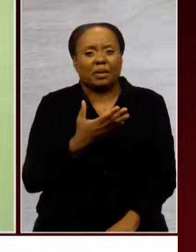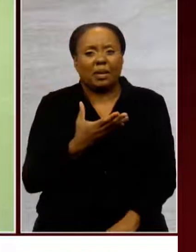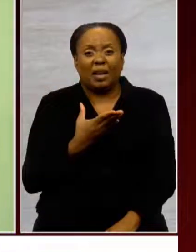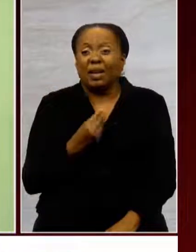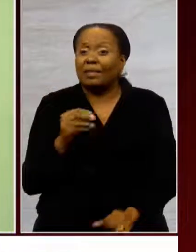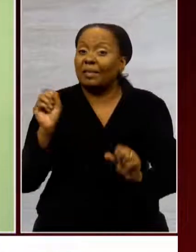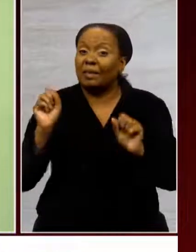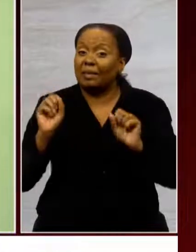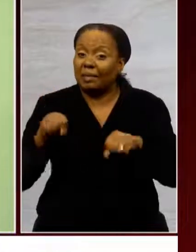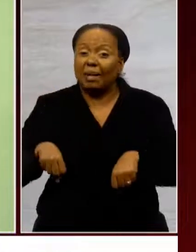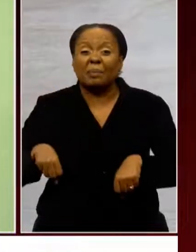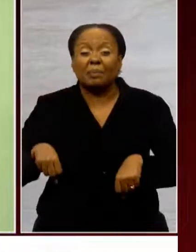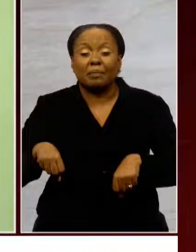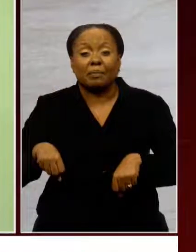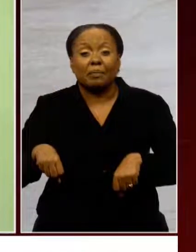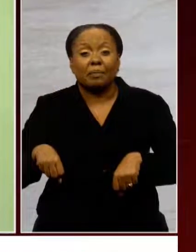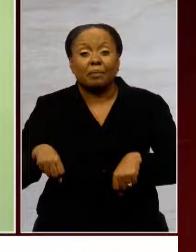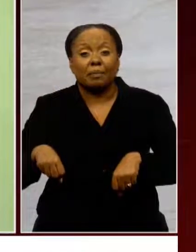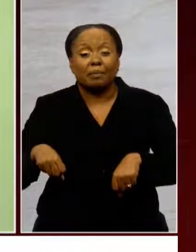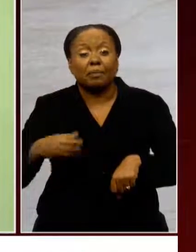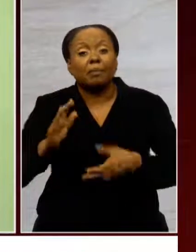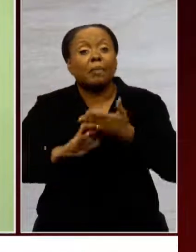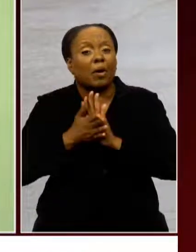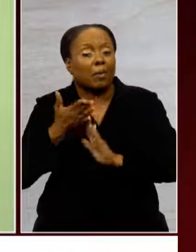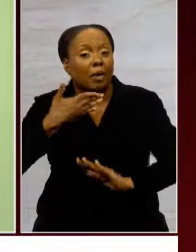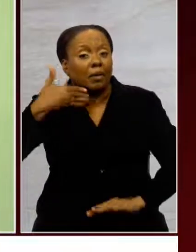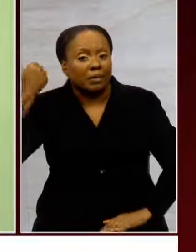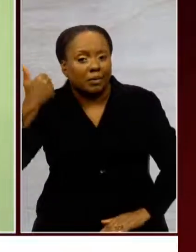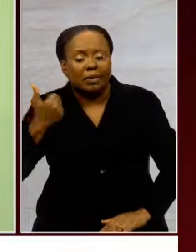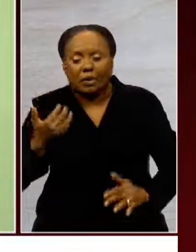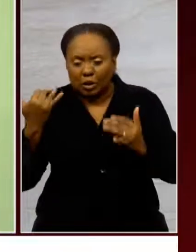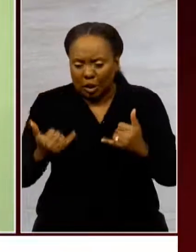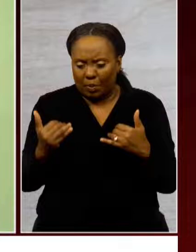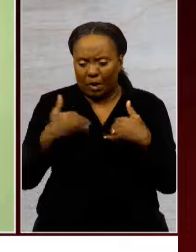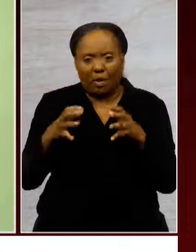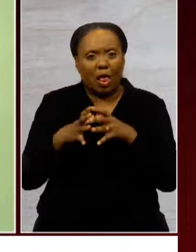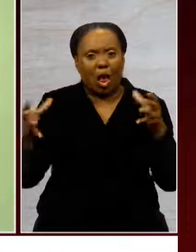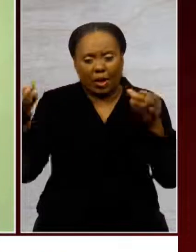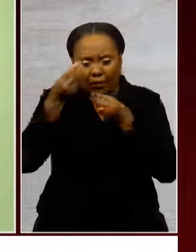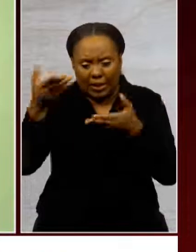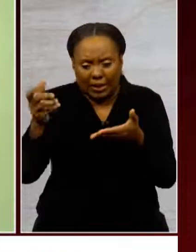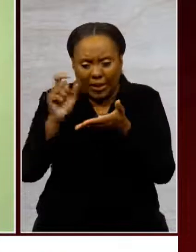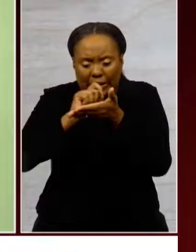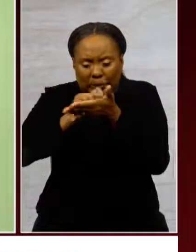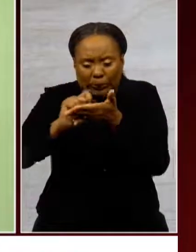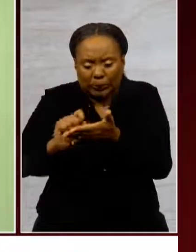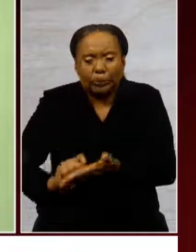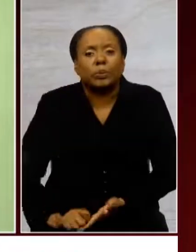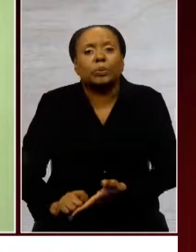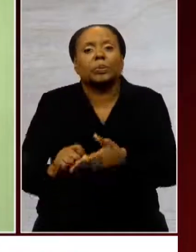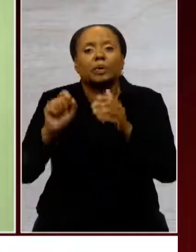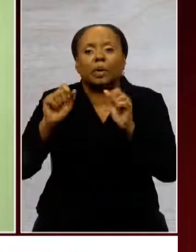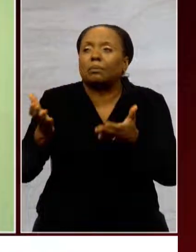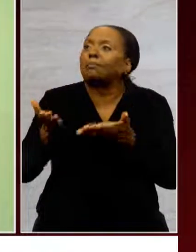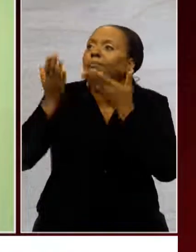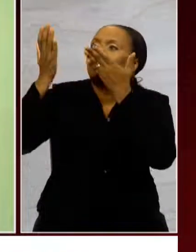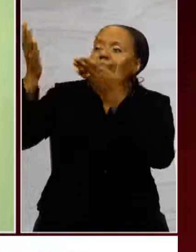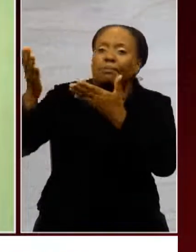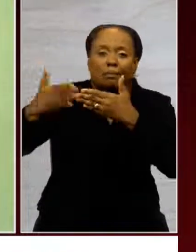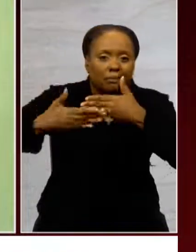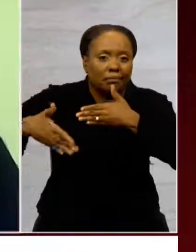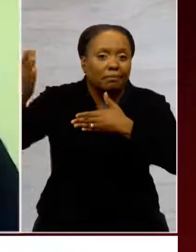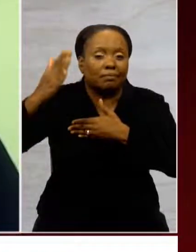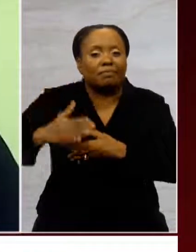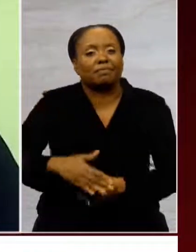with the dialogue. And since we have a lot of fodder that we can now put into this paper, then we should be able to move forward briskly. So that is my